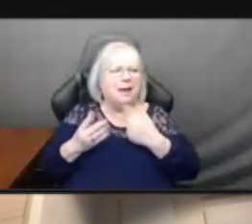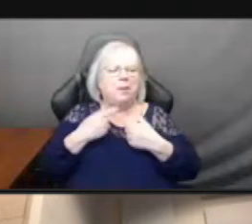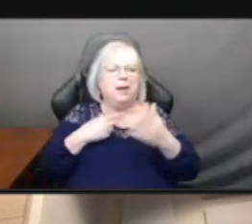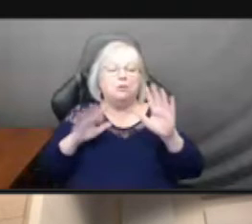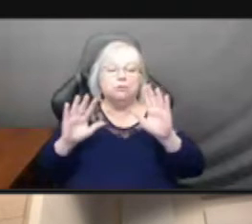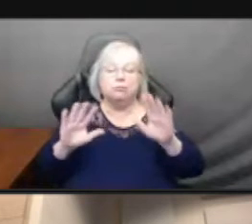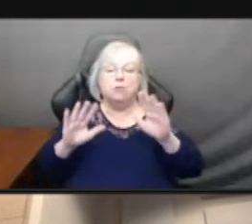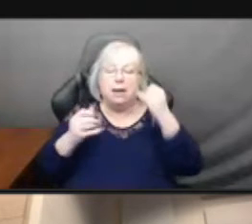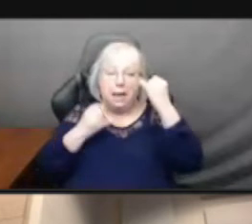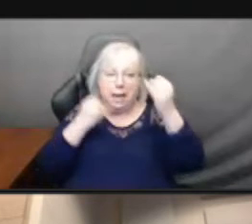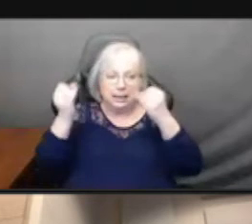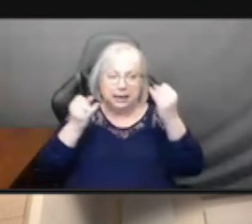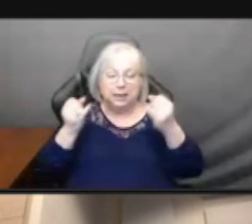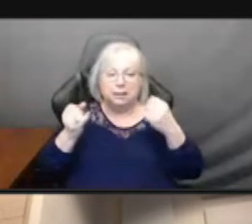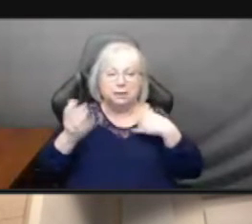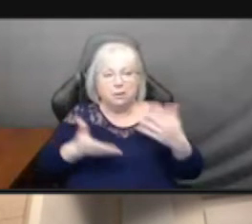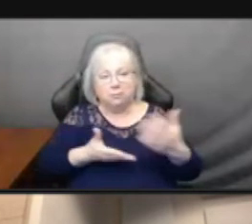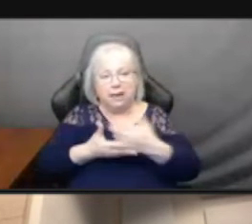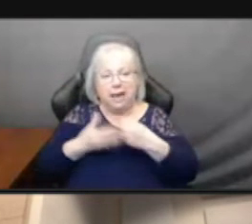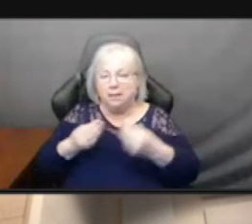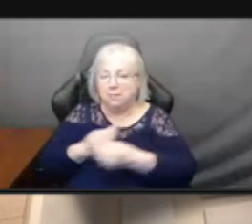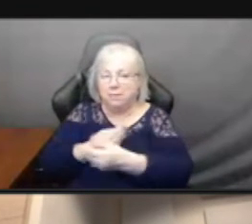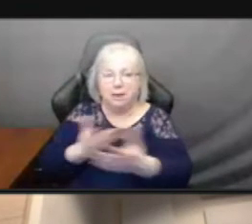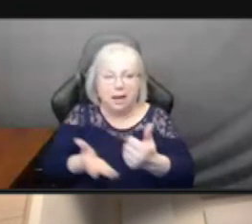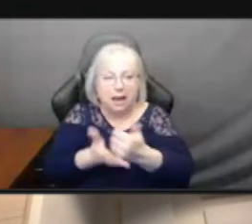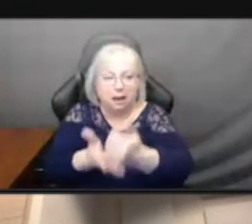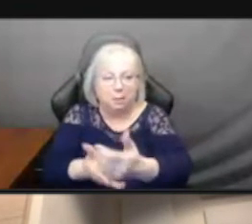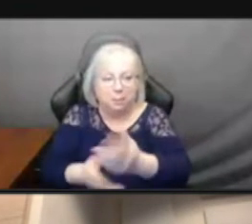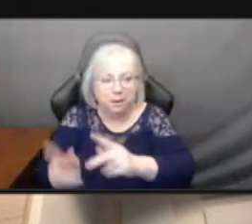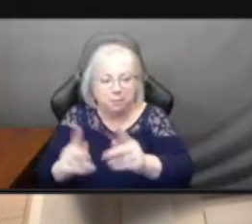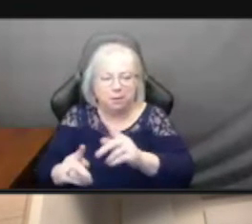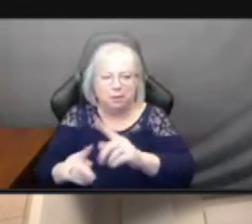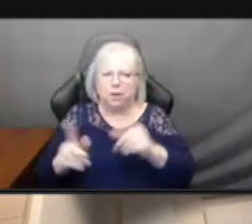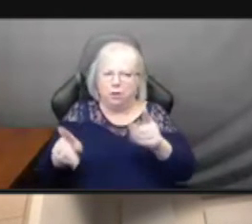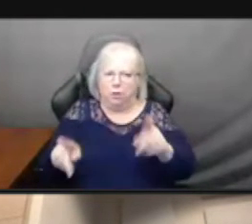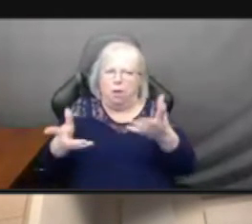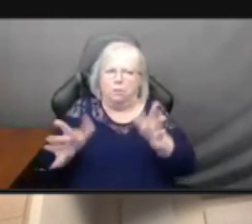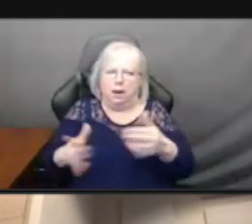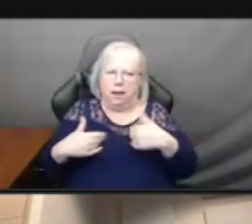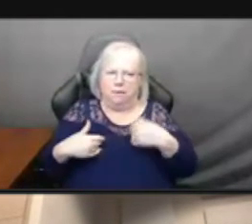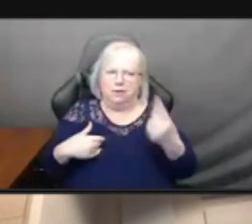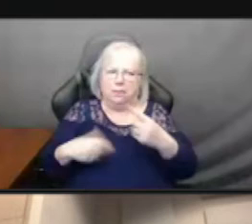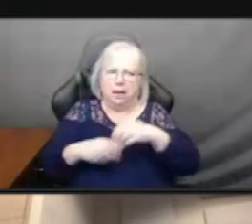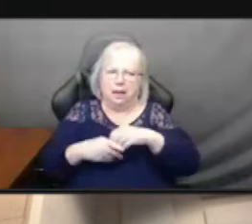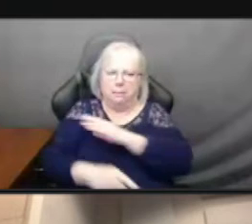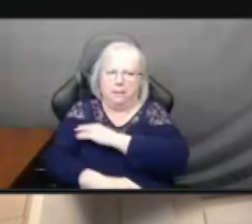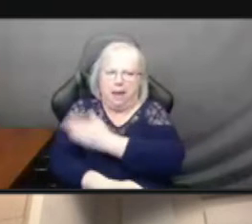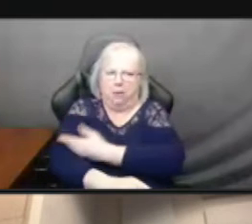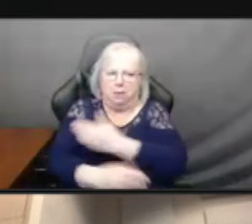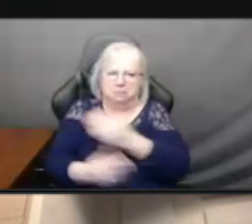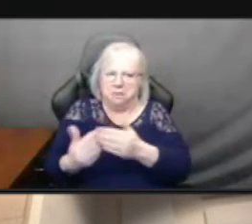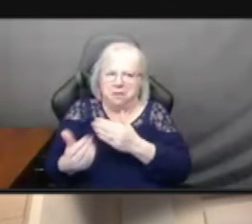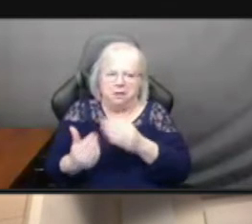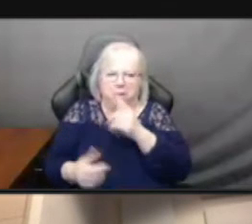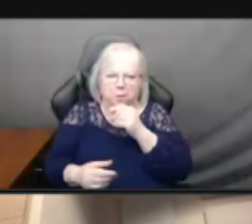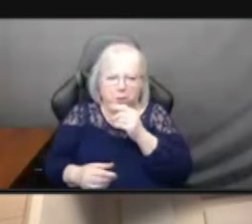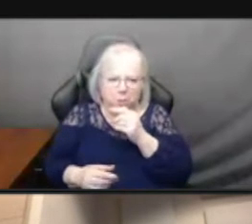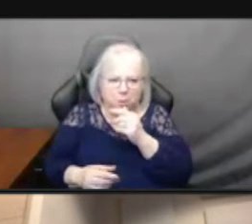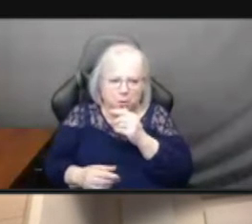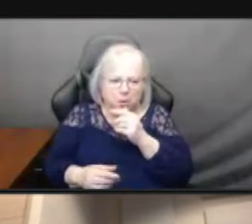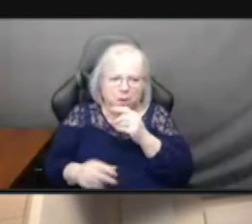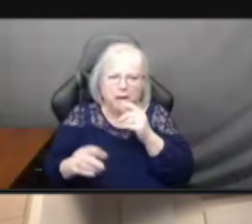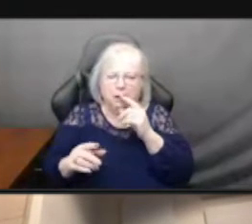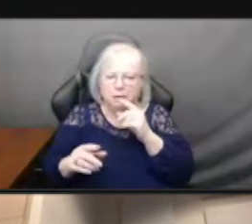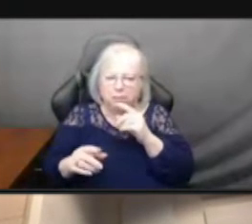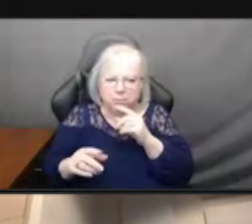those ideas to the people and I help the people. If you have someone in power, it does not matter who it is in this city. As I look at the murder rates, all of them